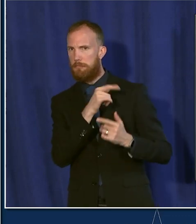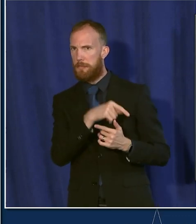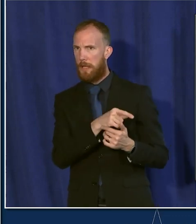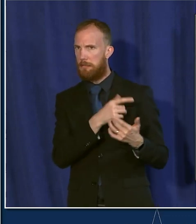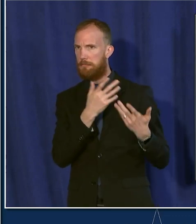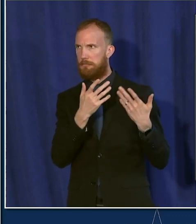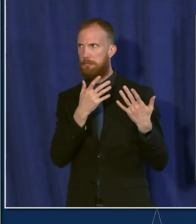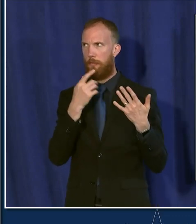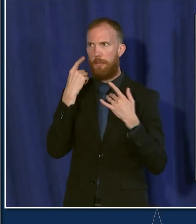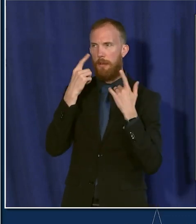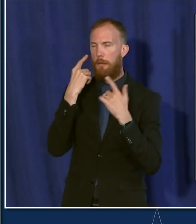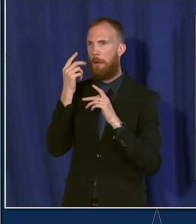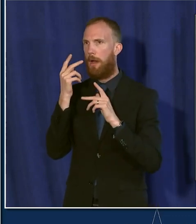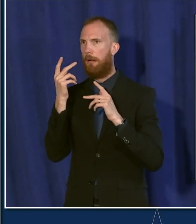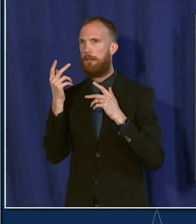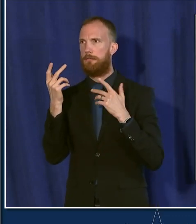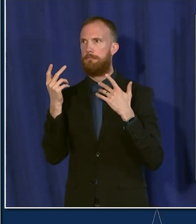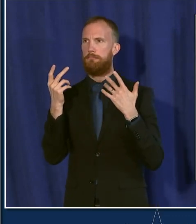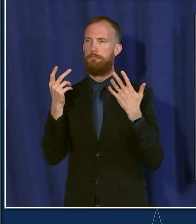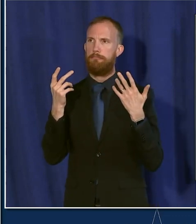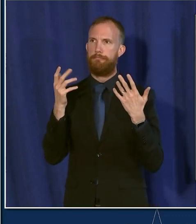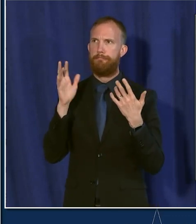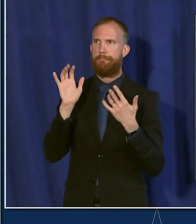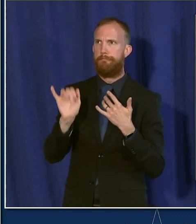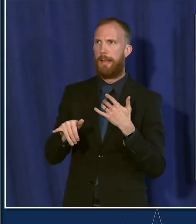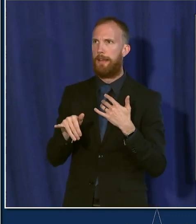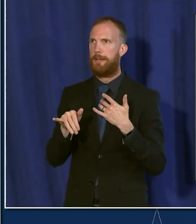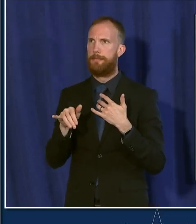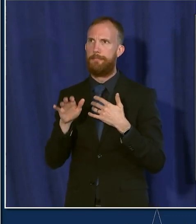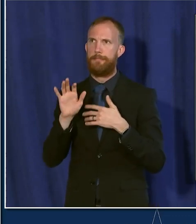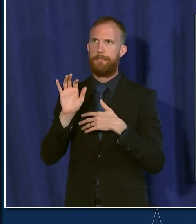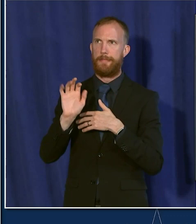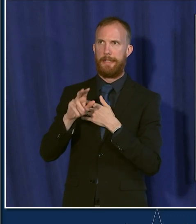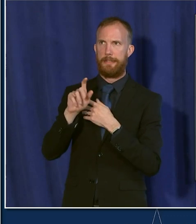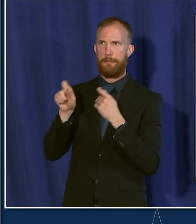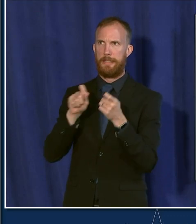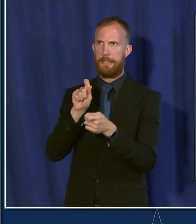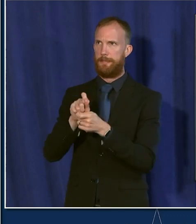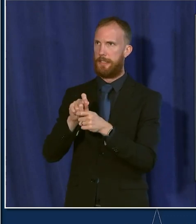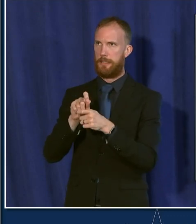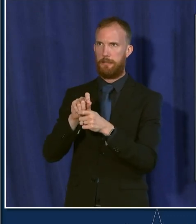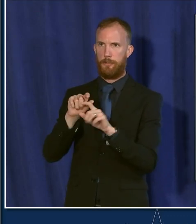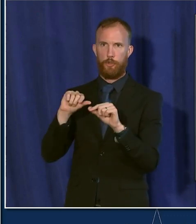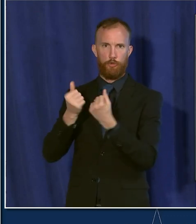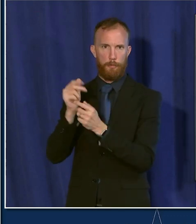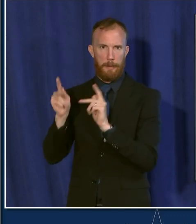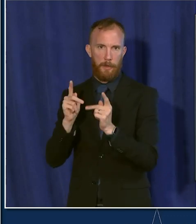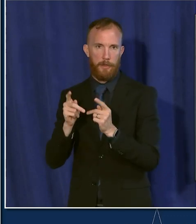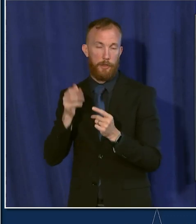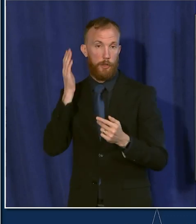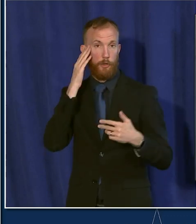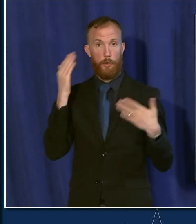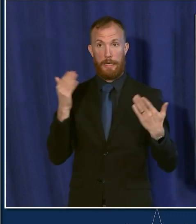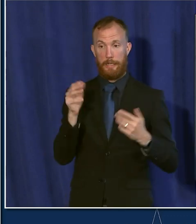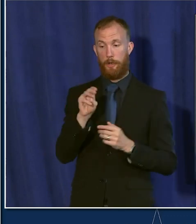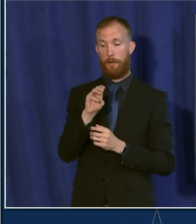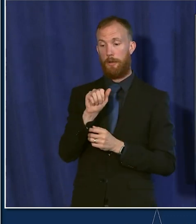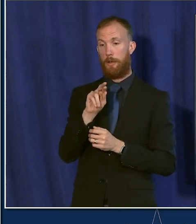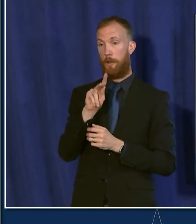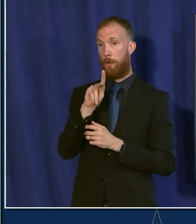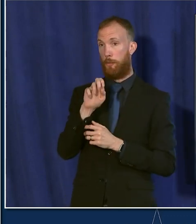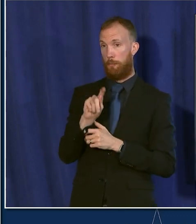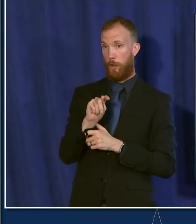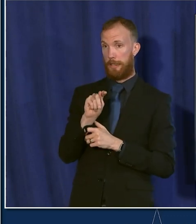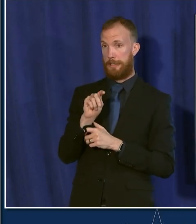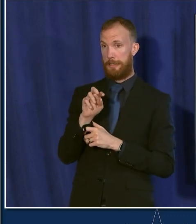and had conversations about, you know, that particular network. So here in Chicago, you know, Market Days, for example, coming up is a really